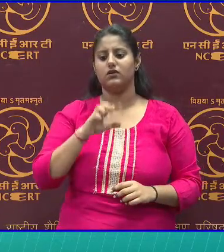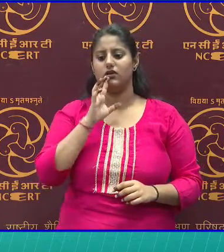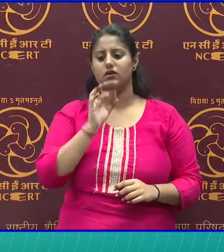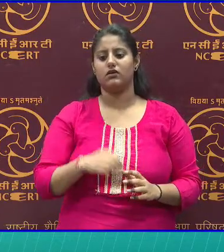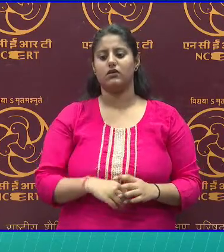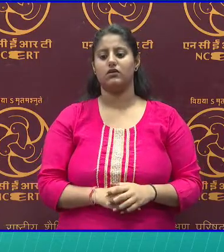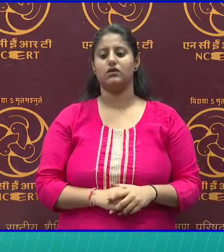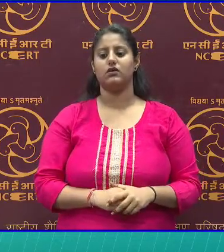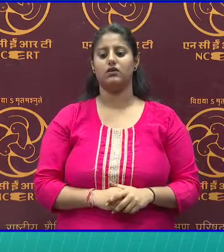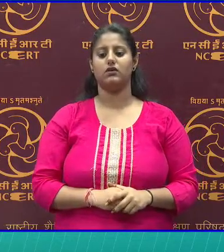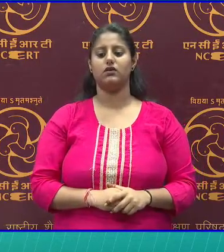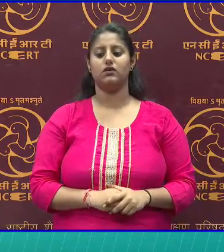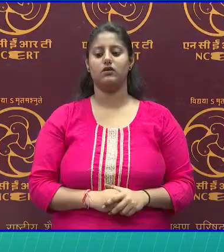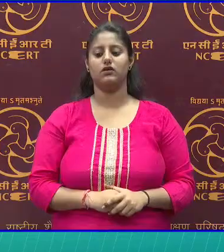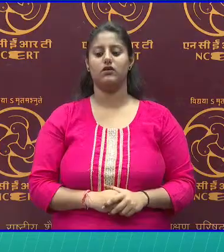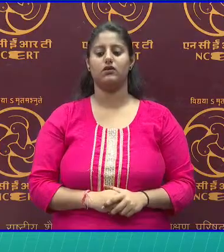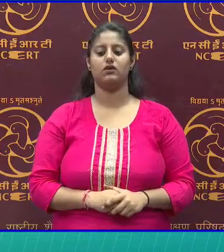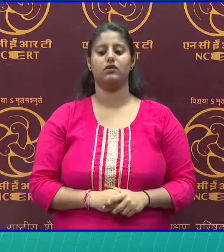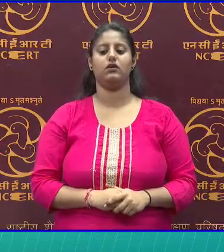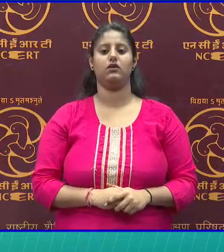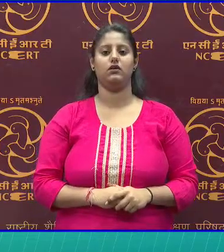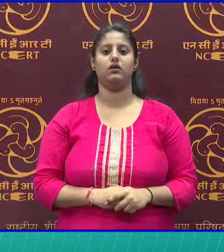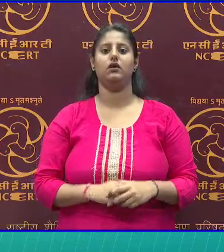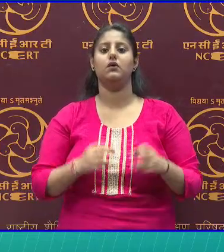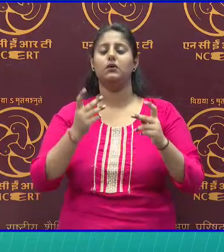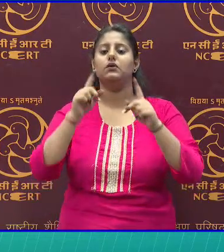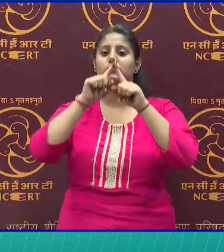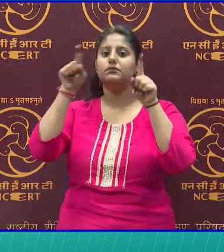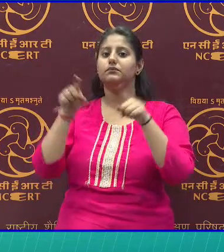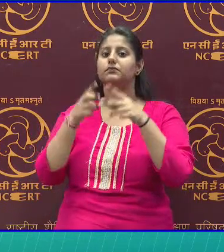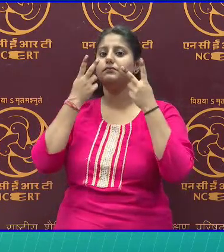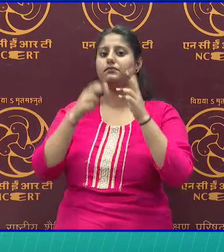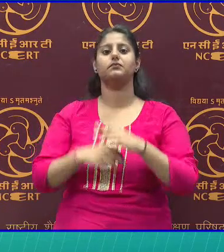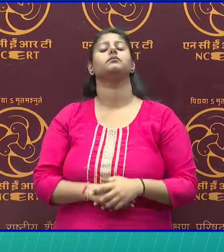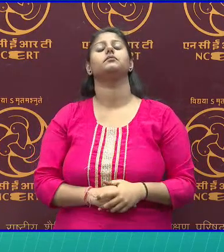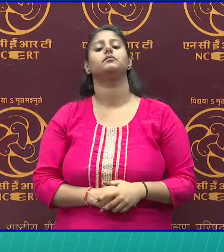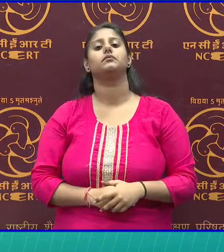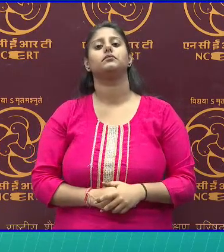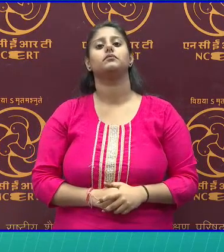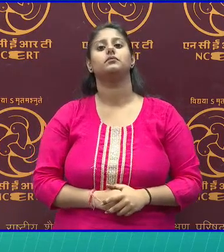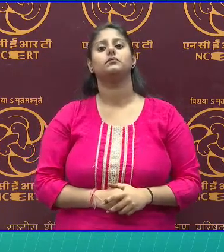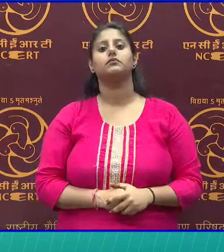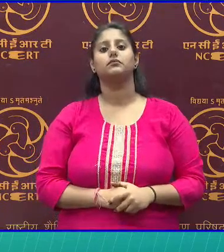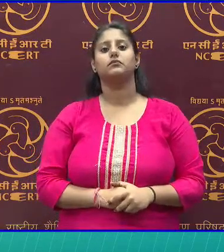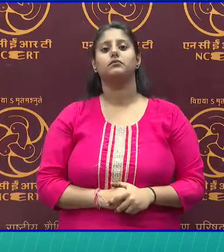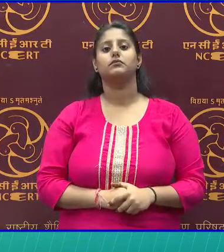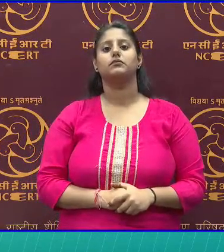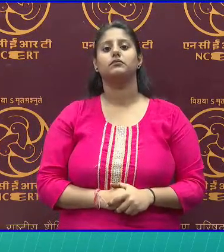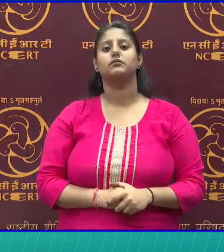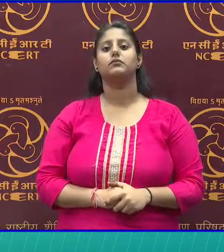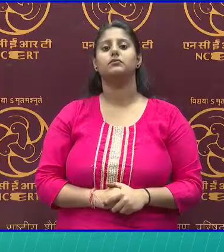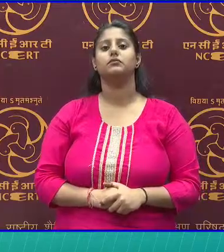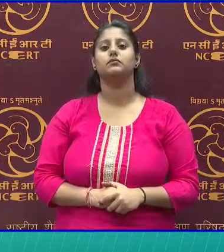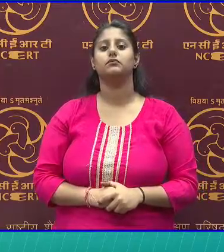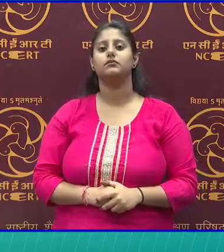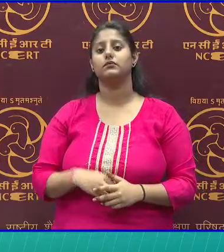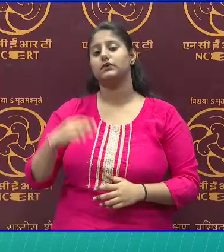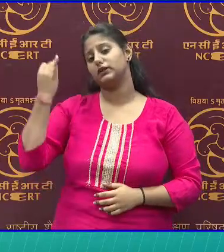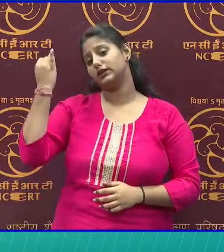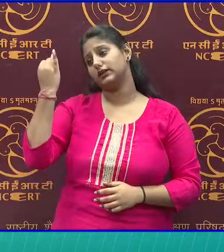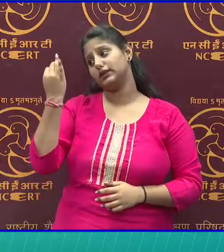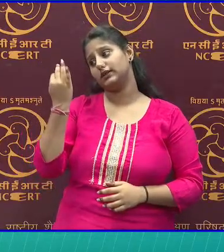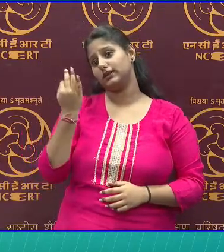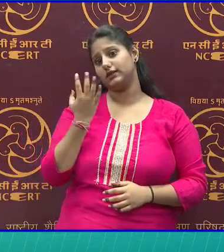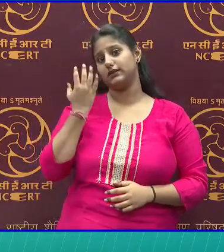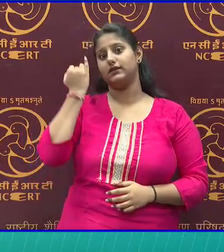Yeah, this is about some. This, if I can show you here, these are the creative ideas that